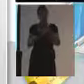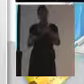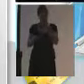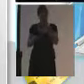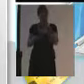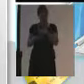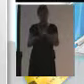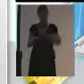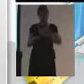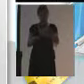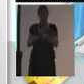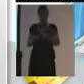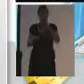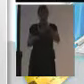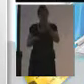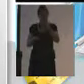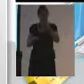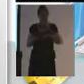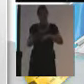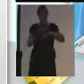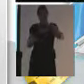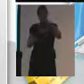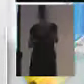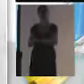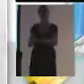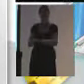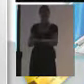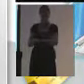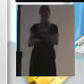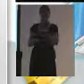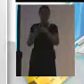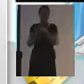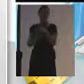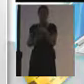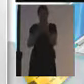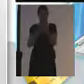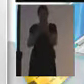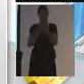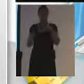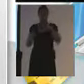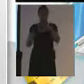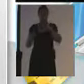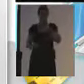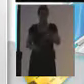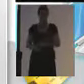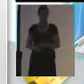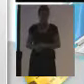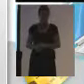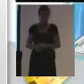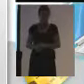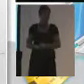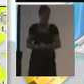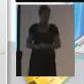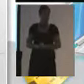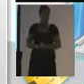some major moments, for example, where there's only one foot on the floor or when the robot is sort of